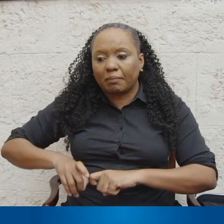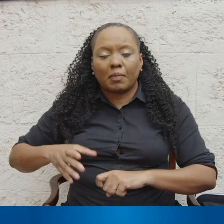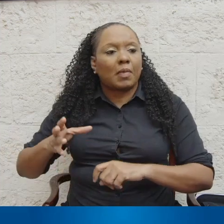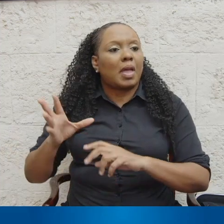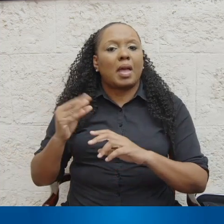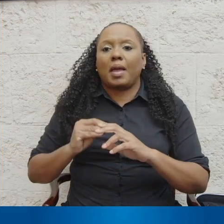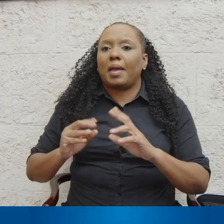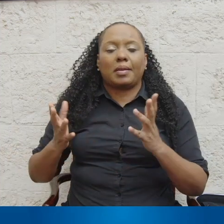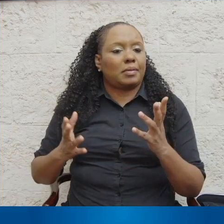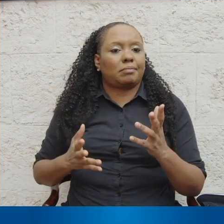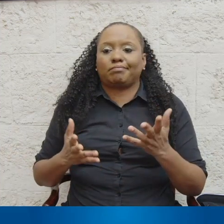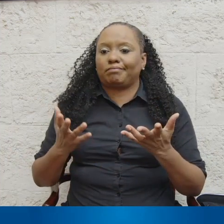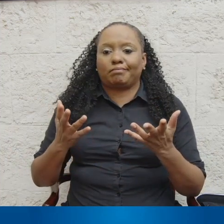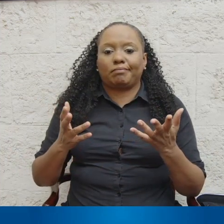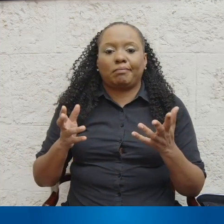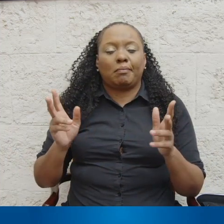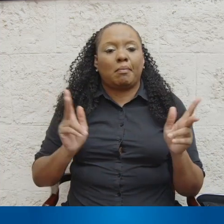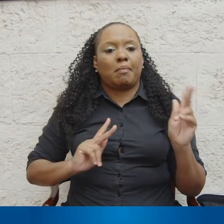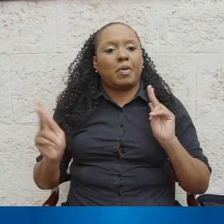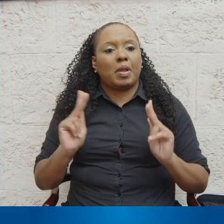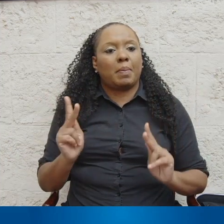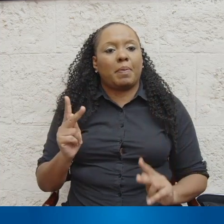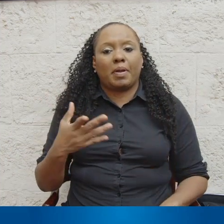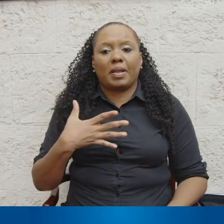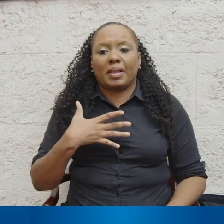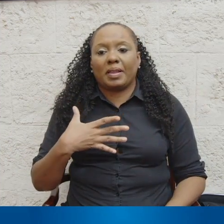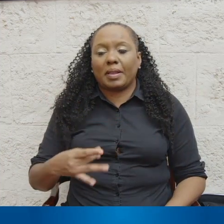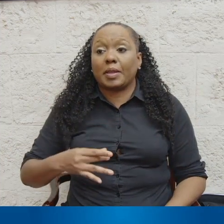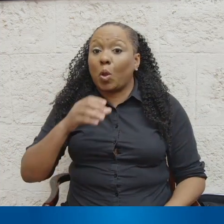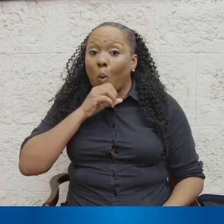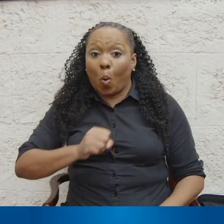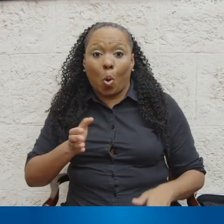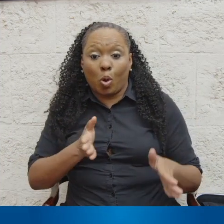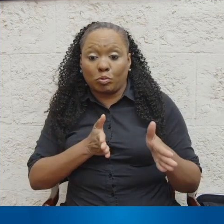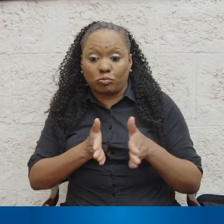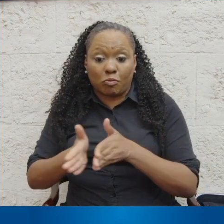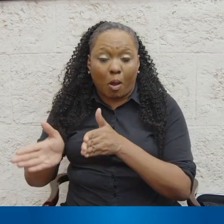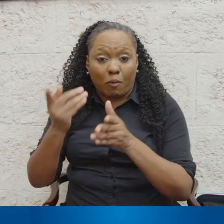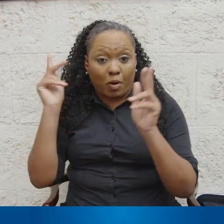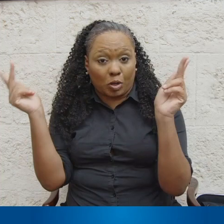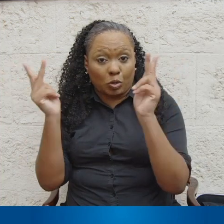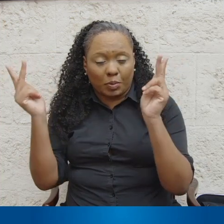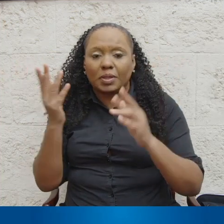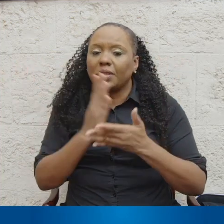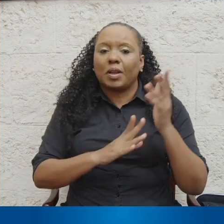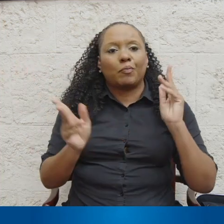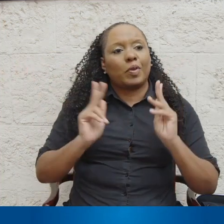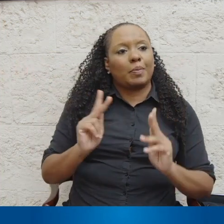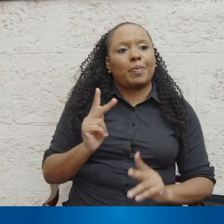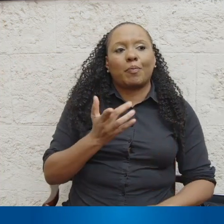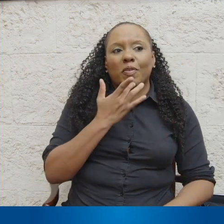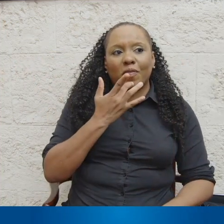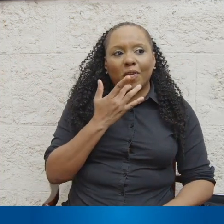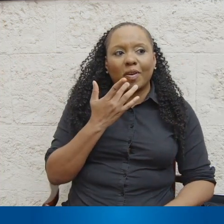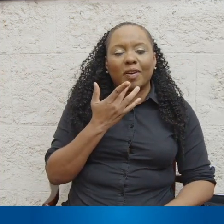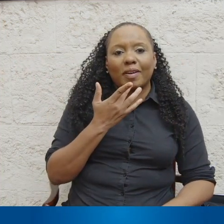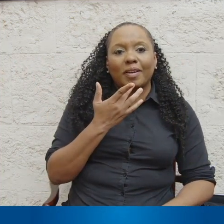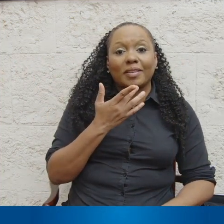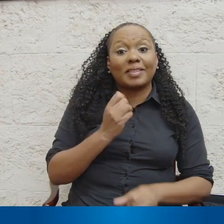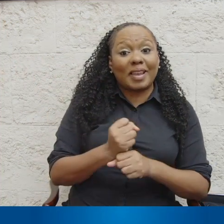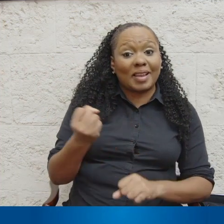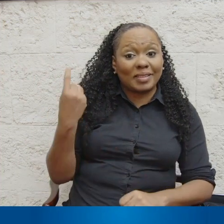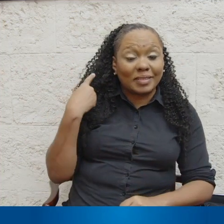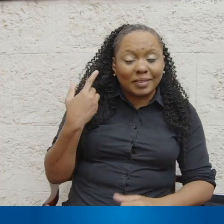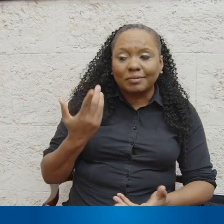split for those who were in favor of the route that we would have done in 2022, those who wanted return to